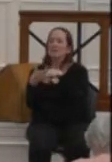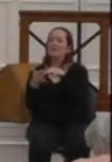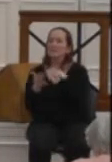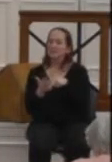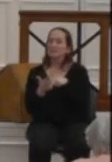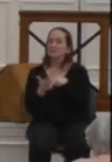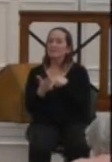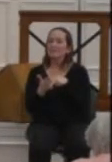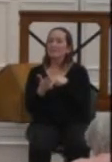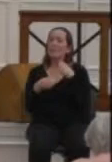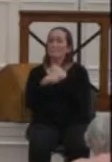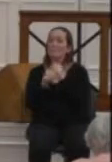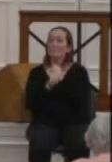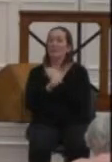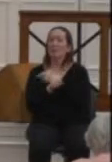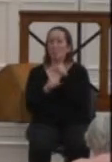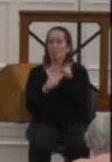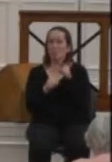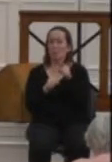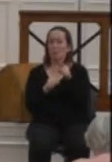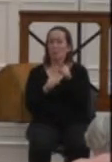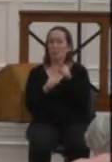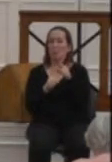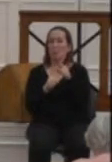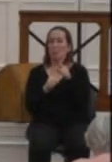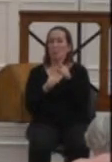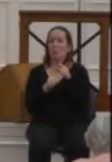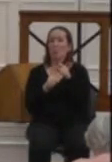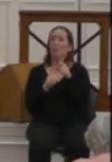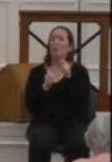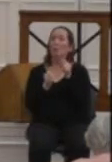intentionally made you with purpose,